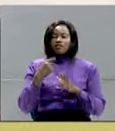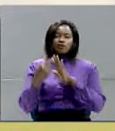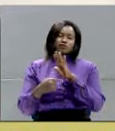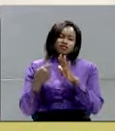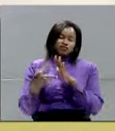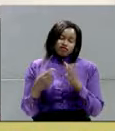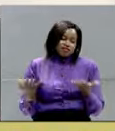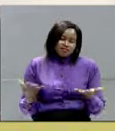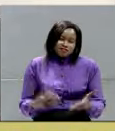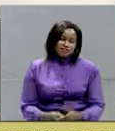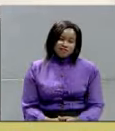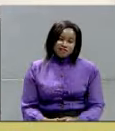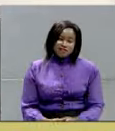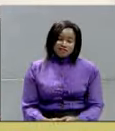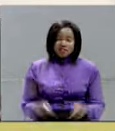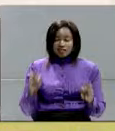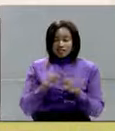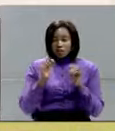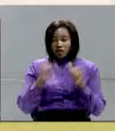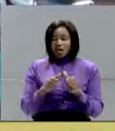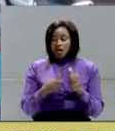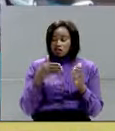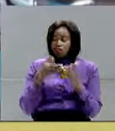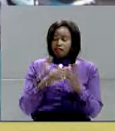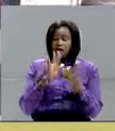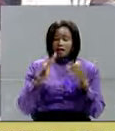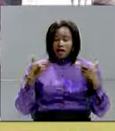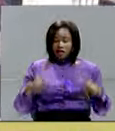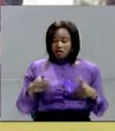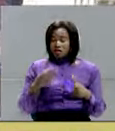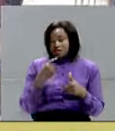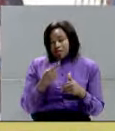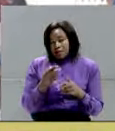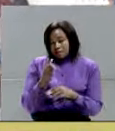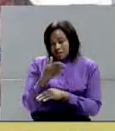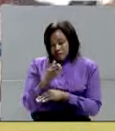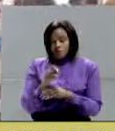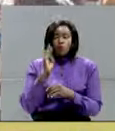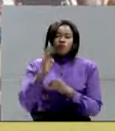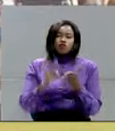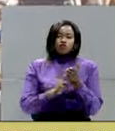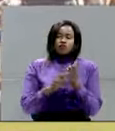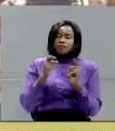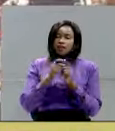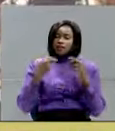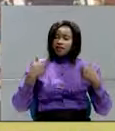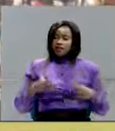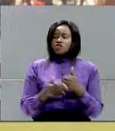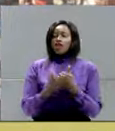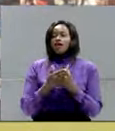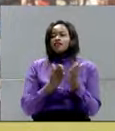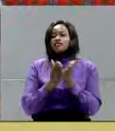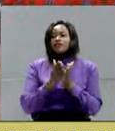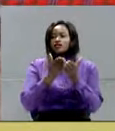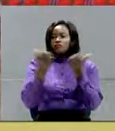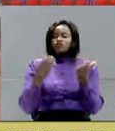can bring your health. Atune says the ministry is to make use of primary health care services across the